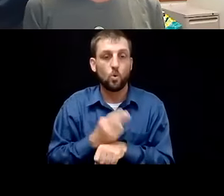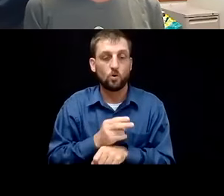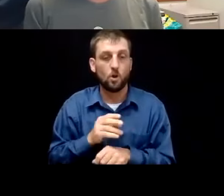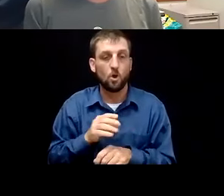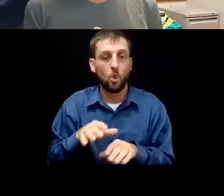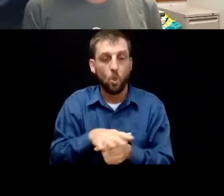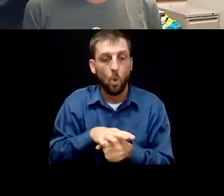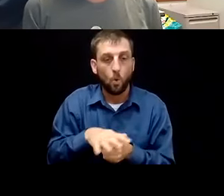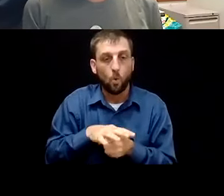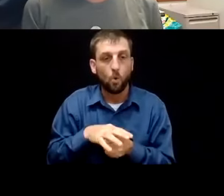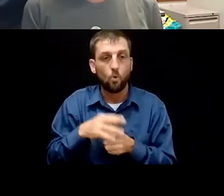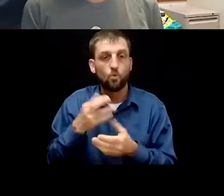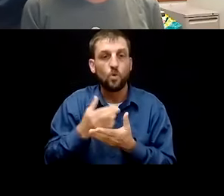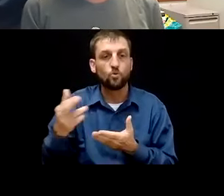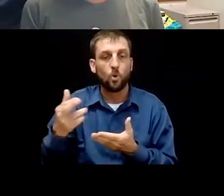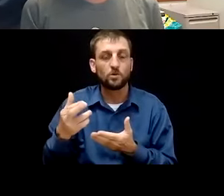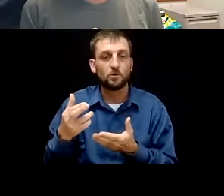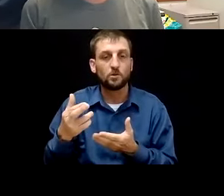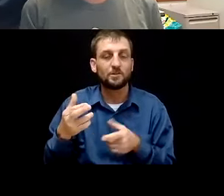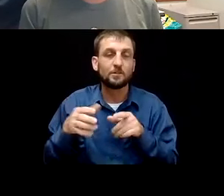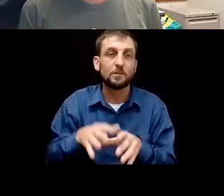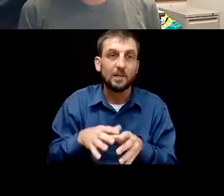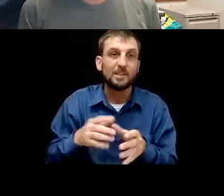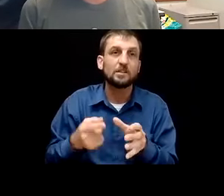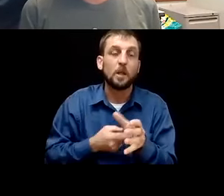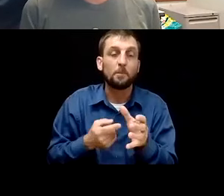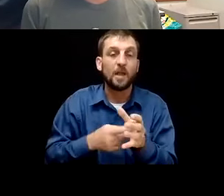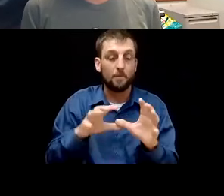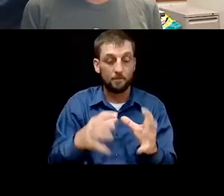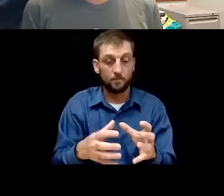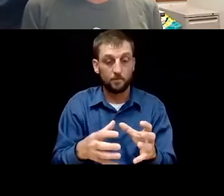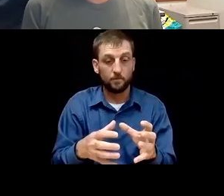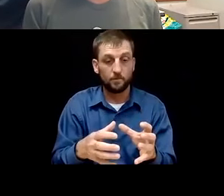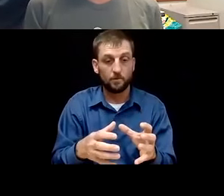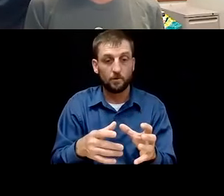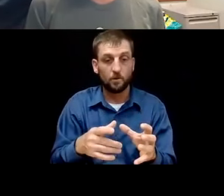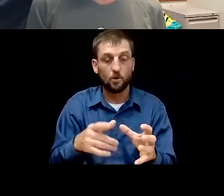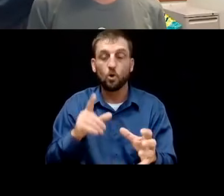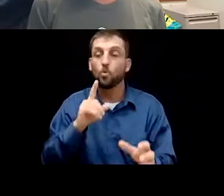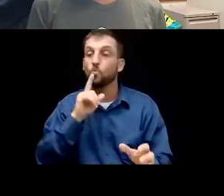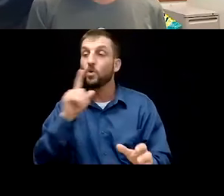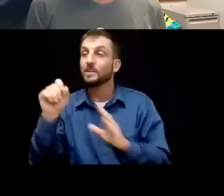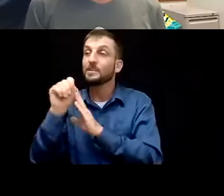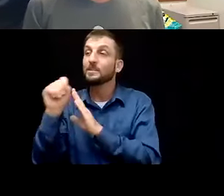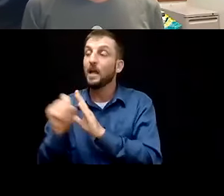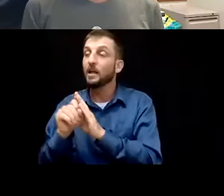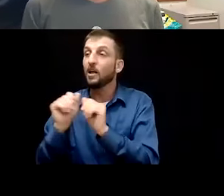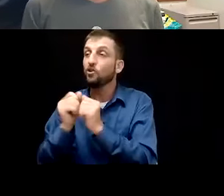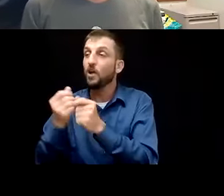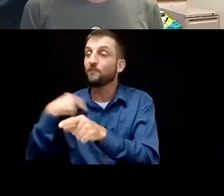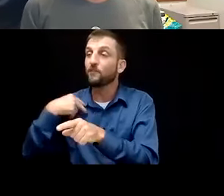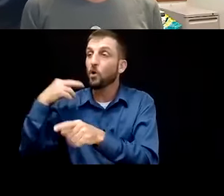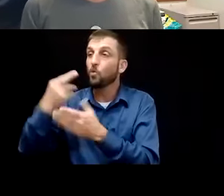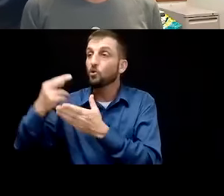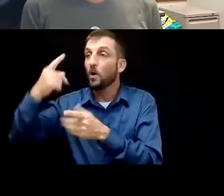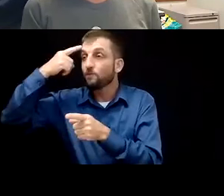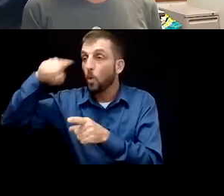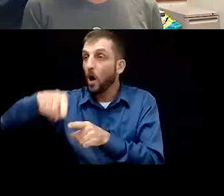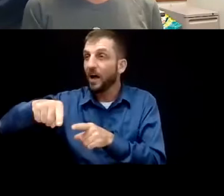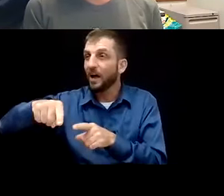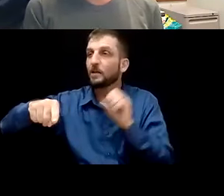of what the traditional use of those state agencies or those resources are for. So